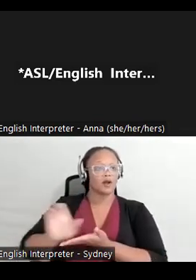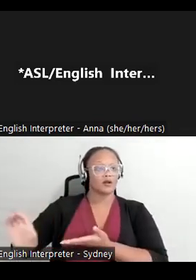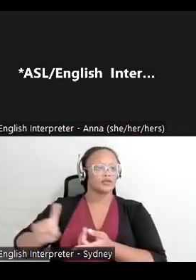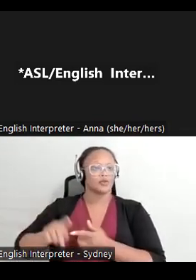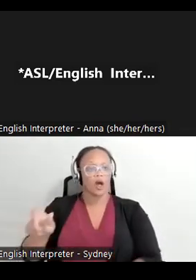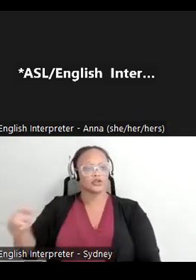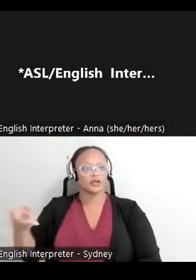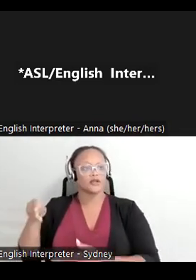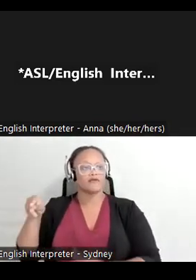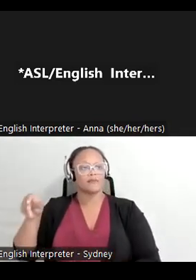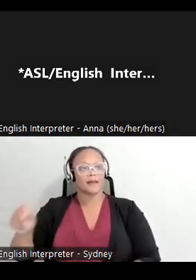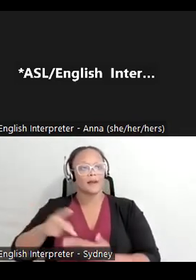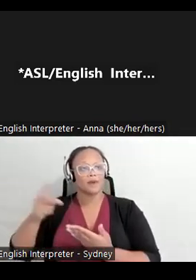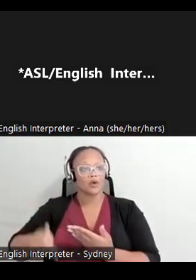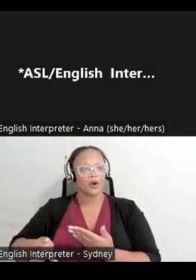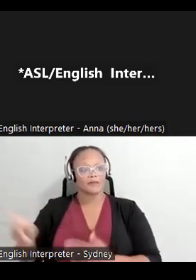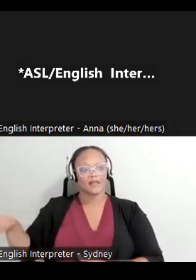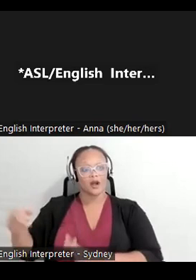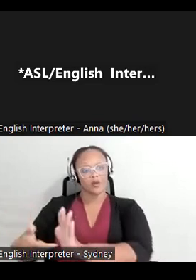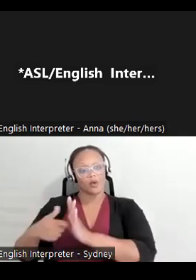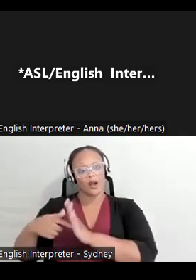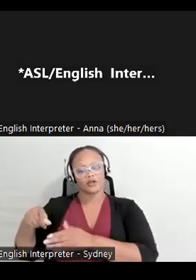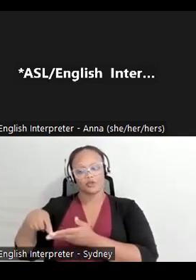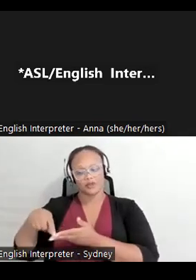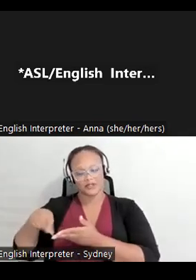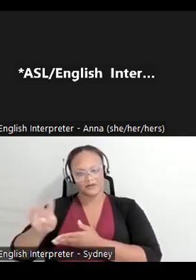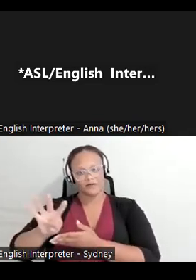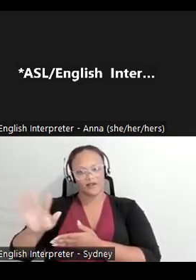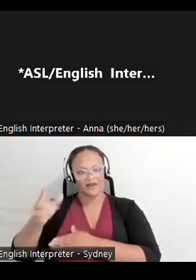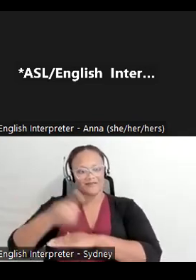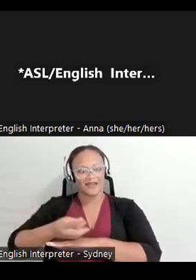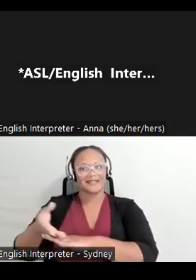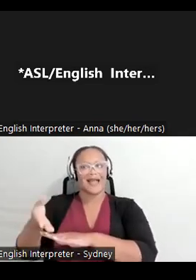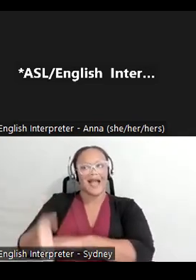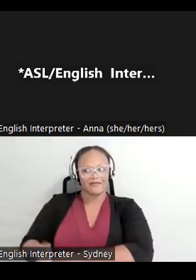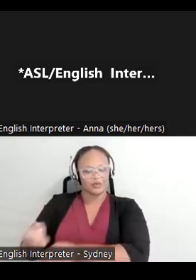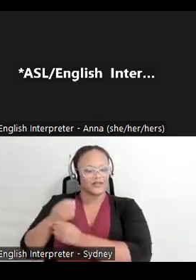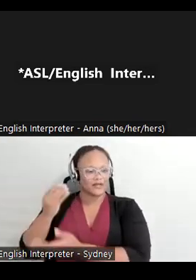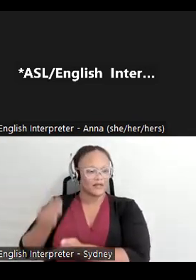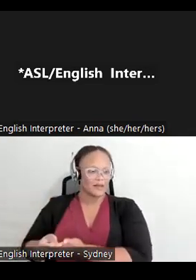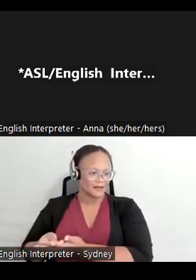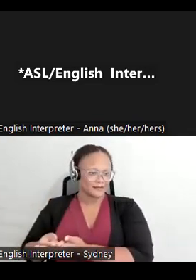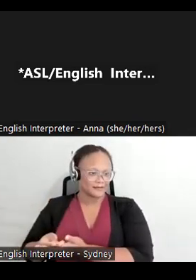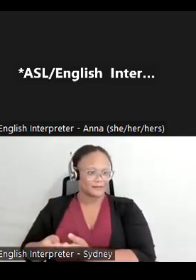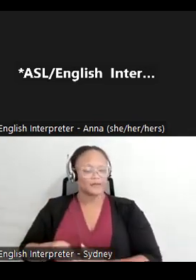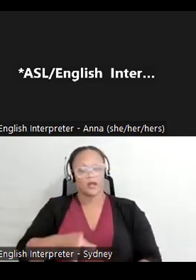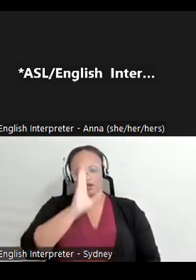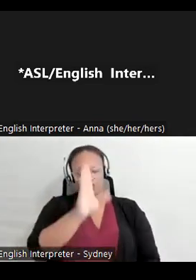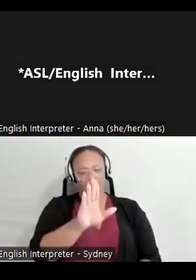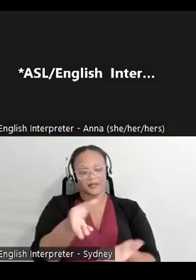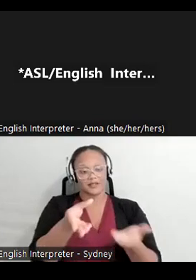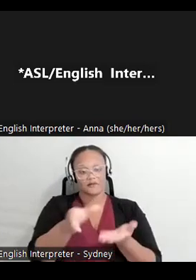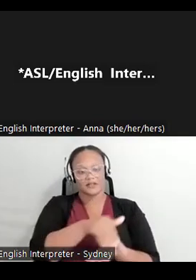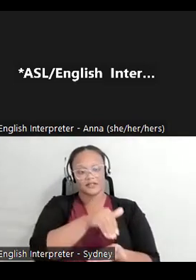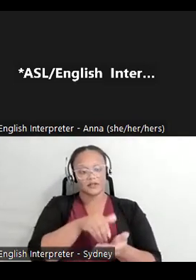were required to send out the stipends 45 days after receipt of funding. Direct service center-based programs will receive